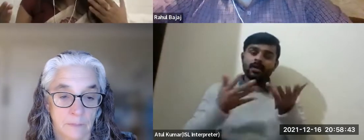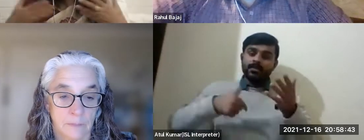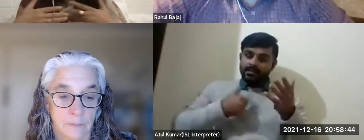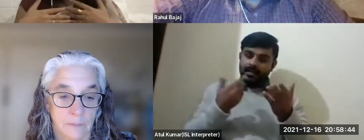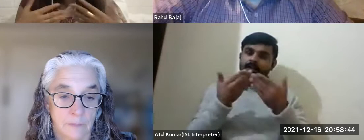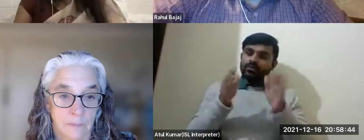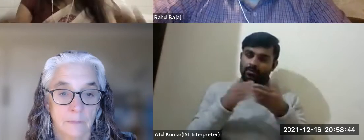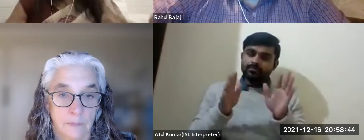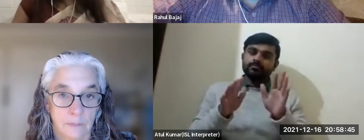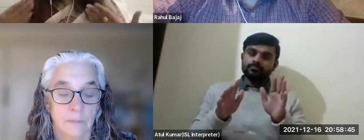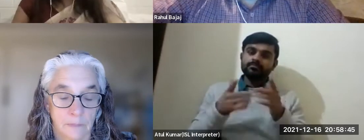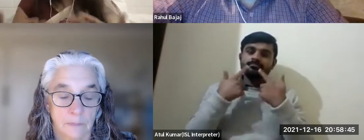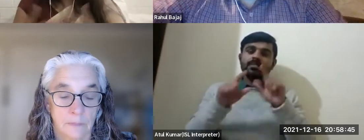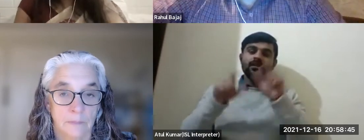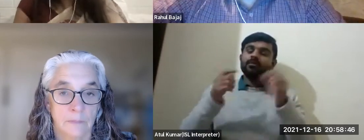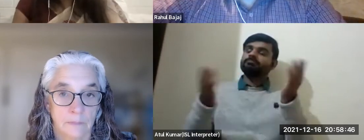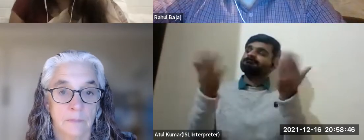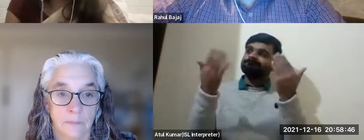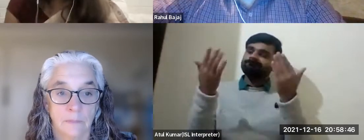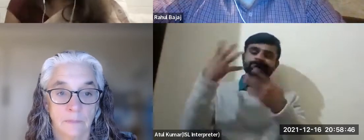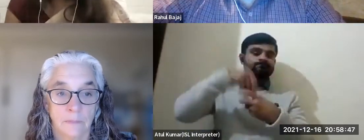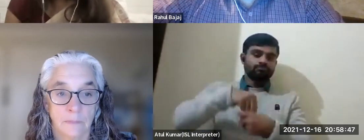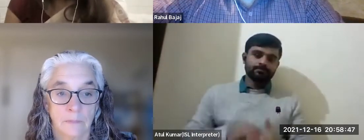sides to allow them in.